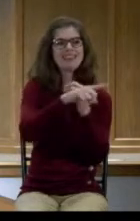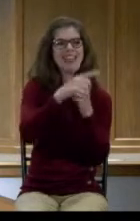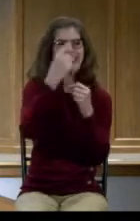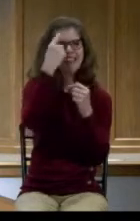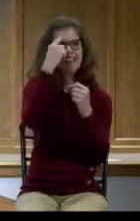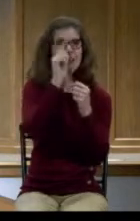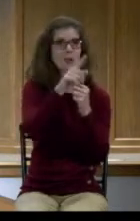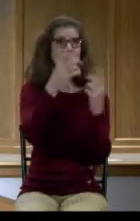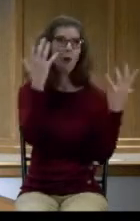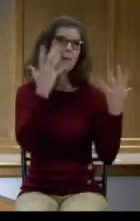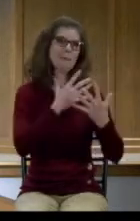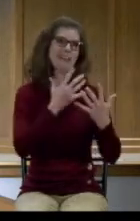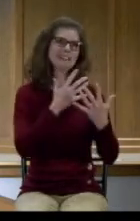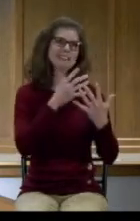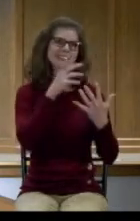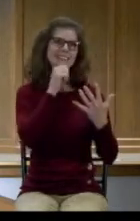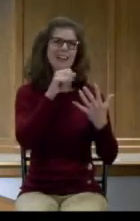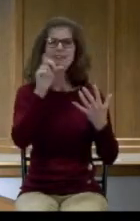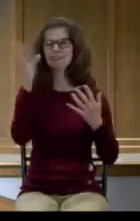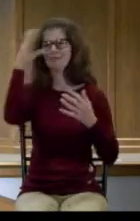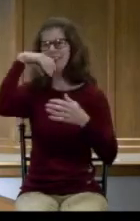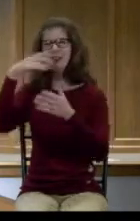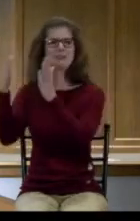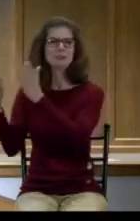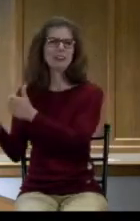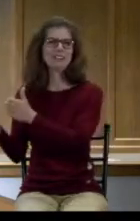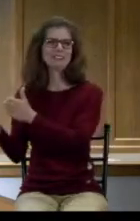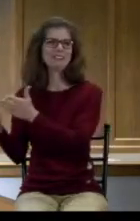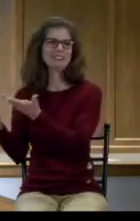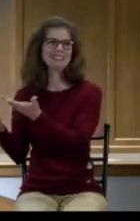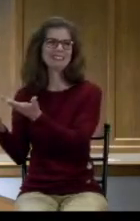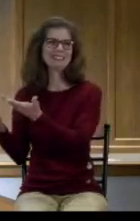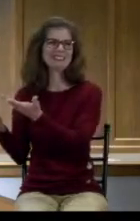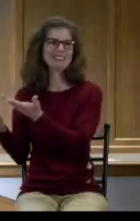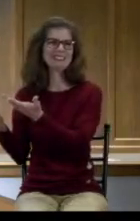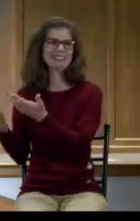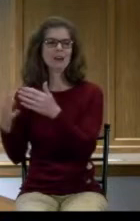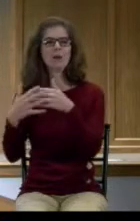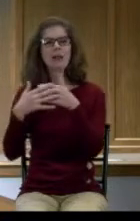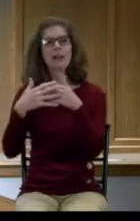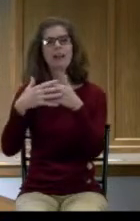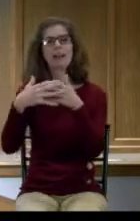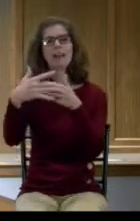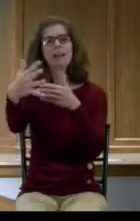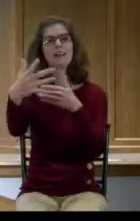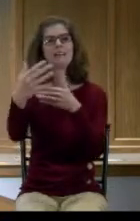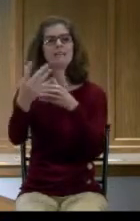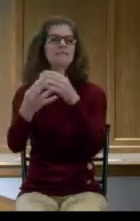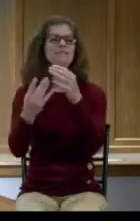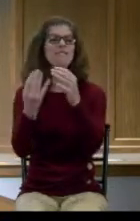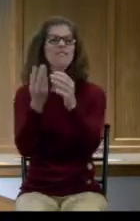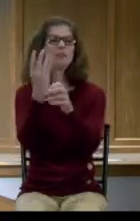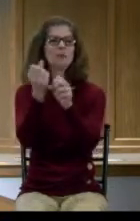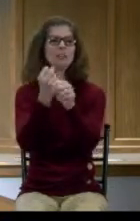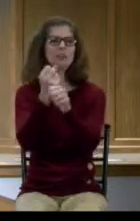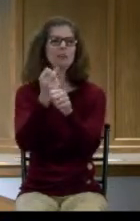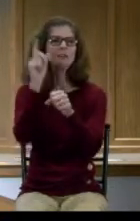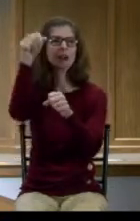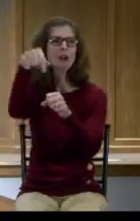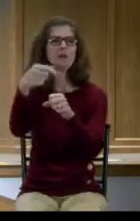the people that don't even know you very well. I mean, let's fast forward years from now, or whenever that is, to your own